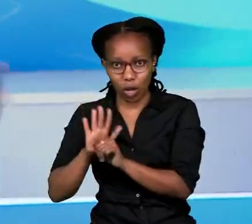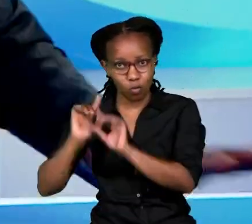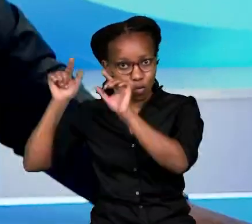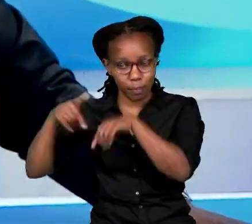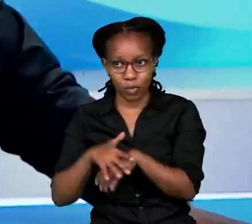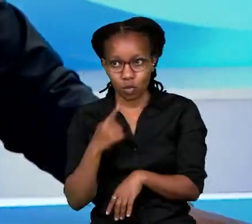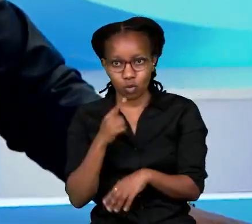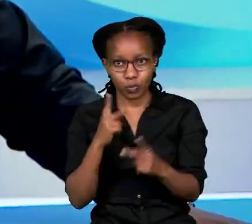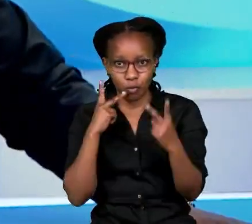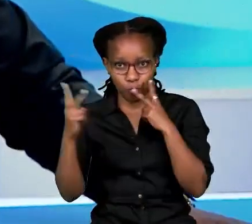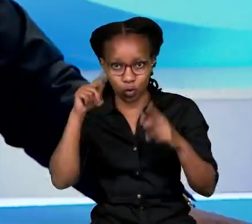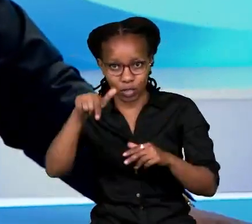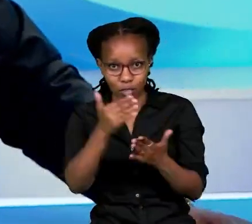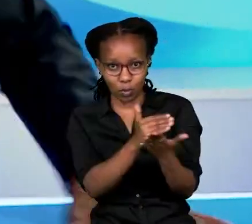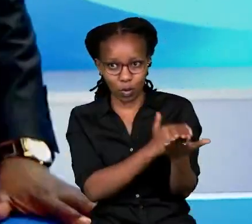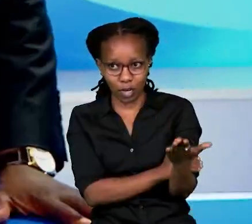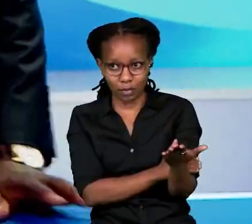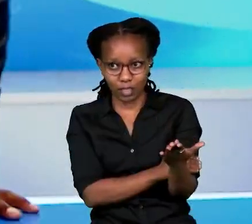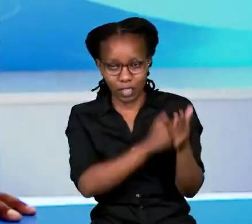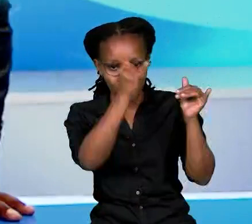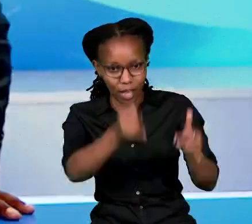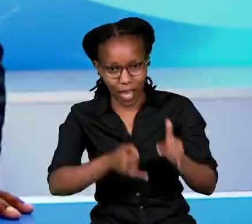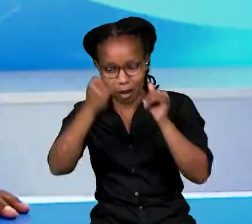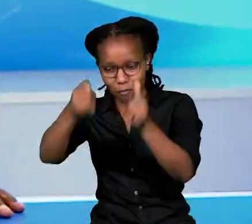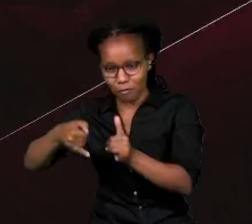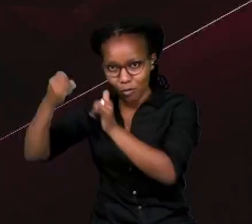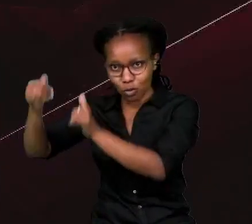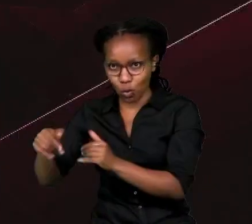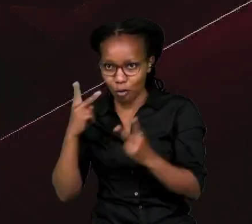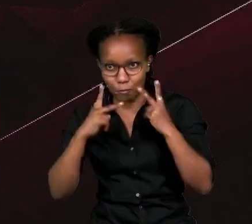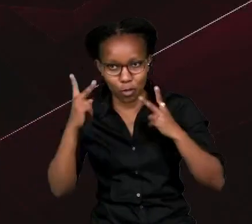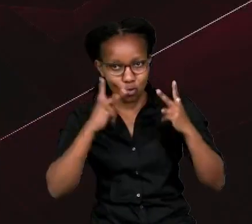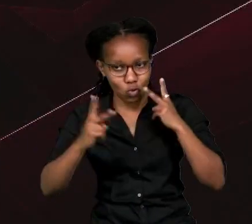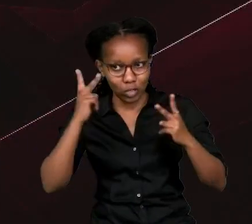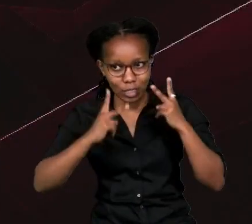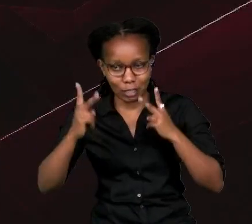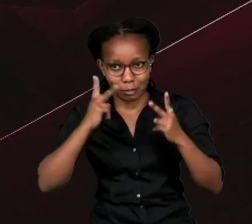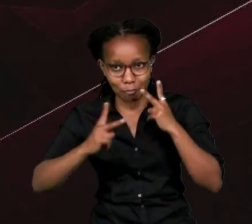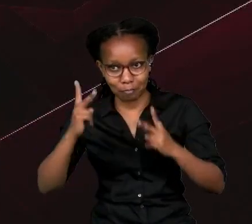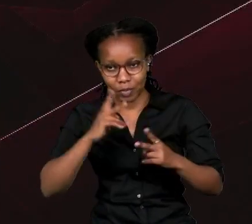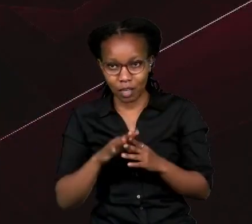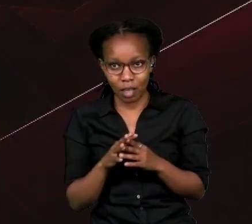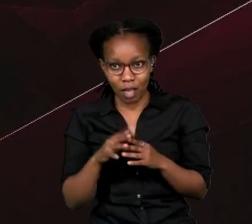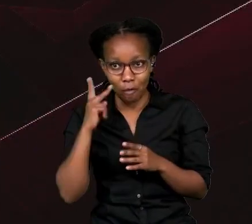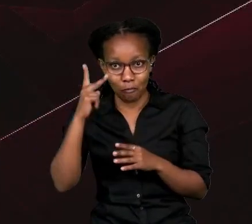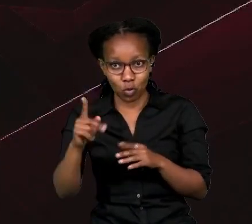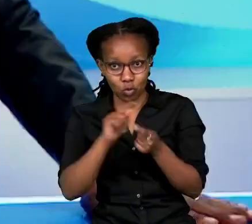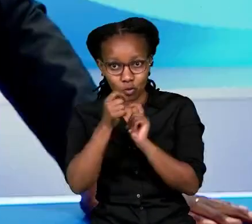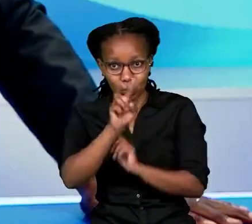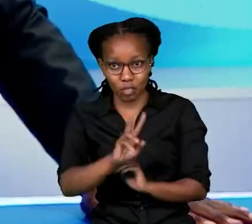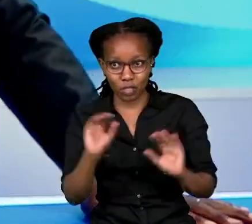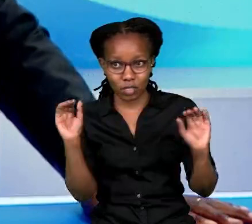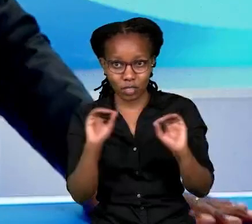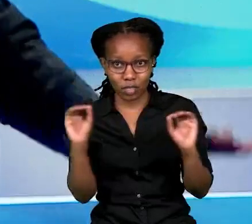So the views described on this show are strictly individual views and do not portray the views of Switch TV